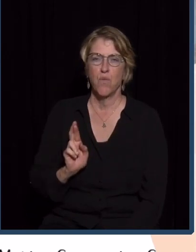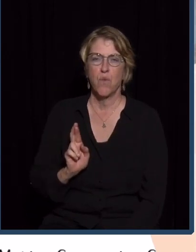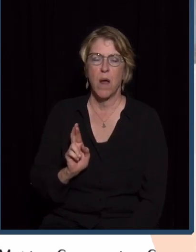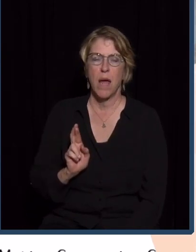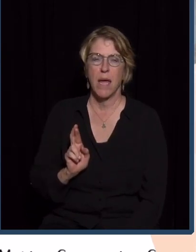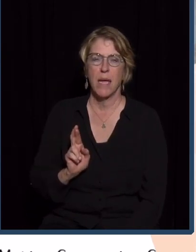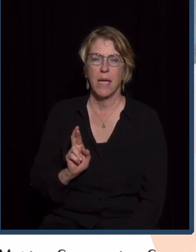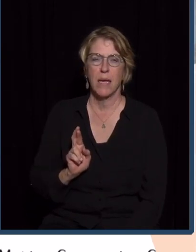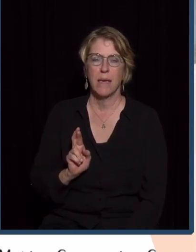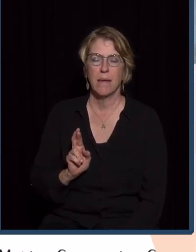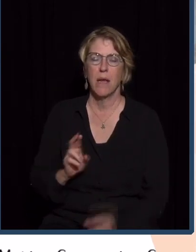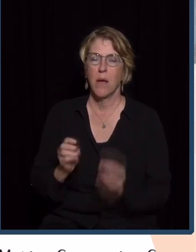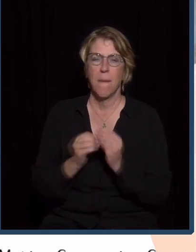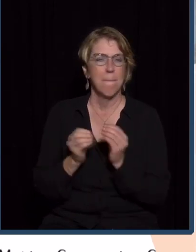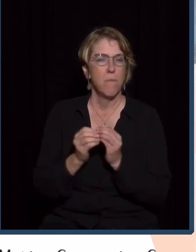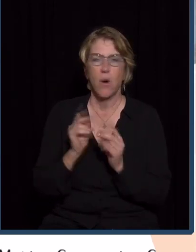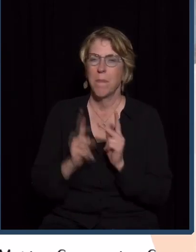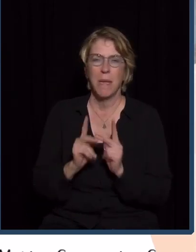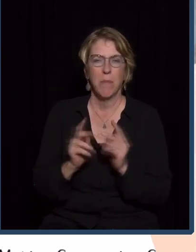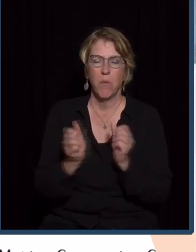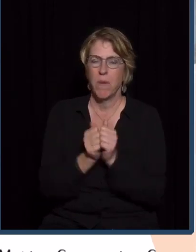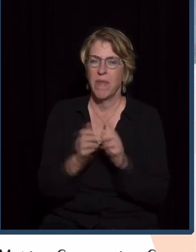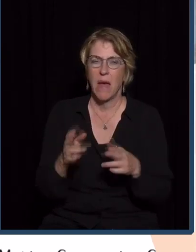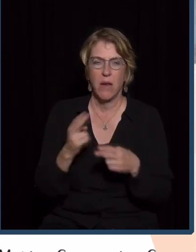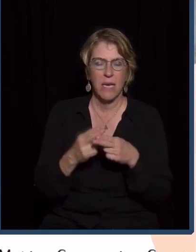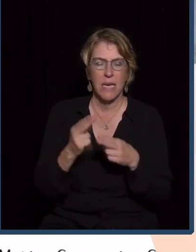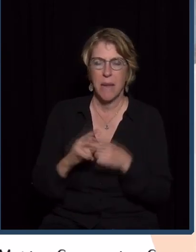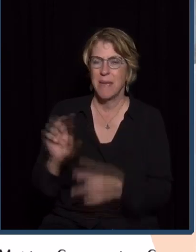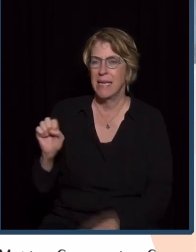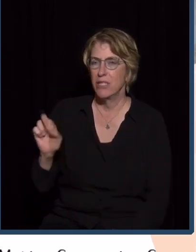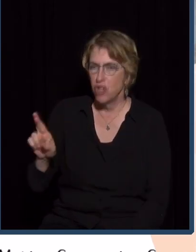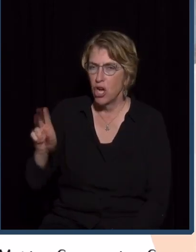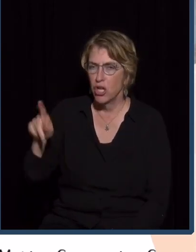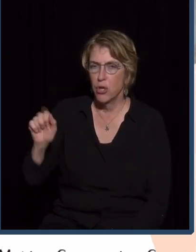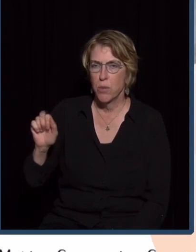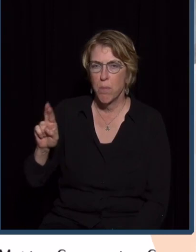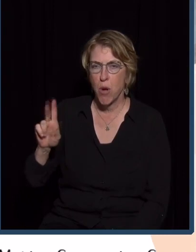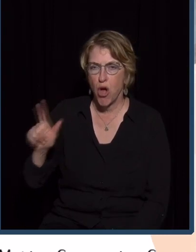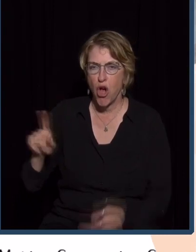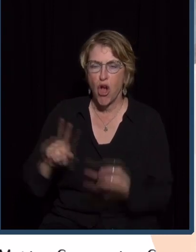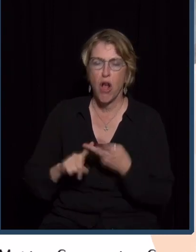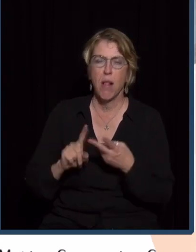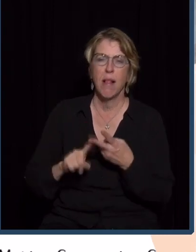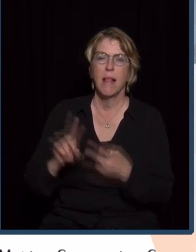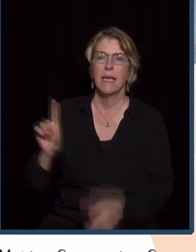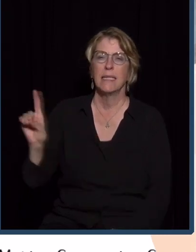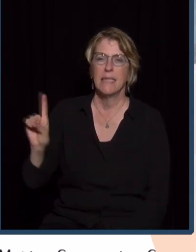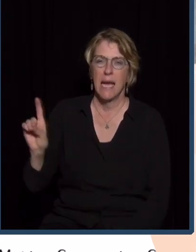more anonymous donors, Dr. Paul, Diane, again,